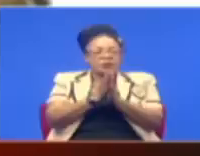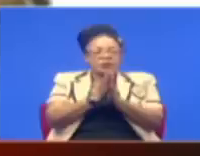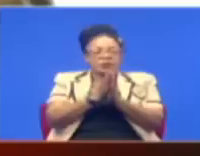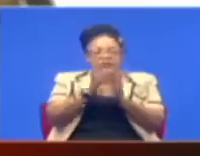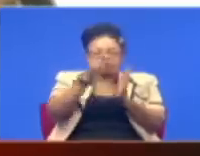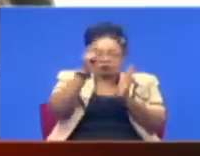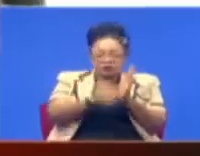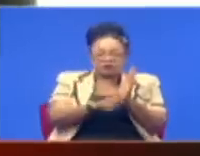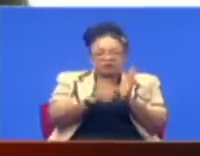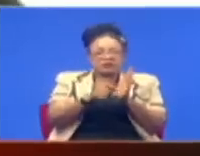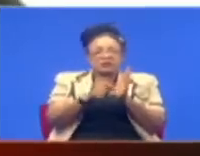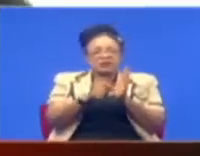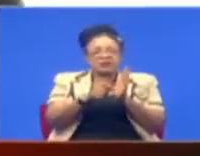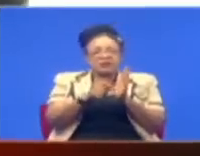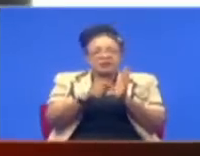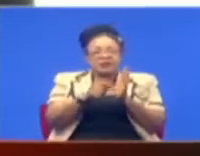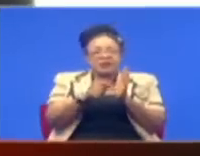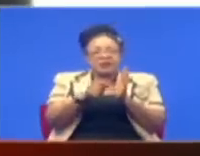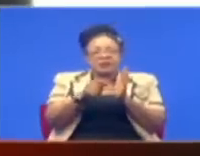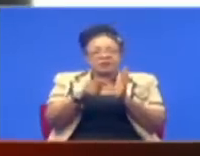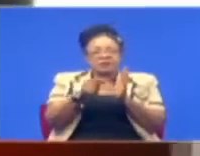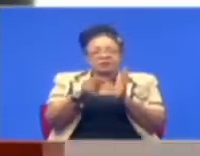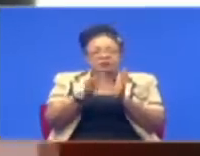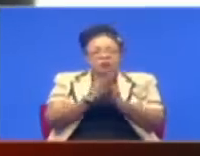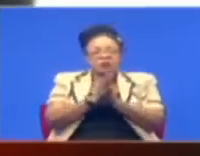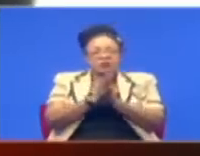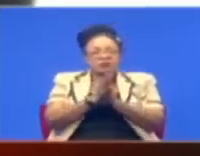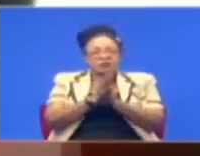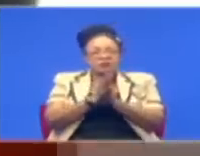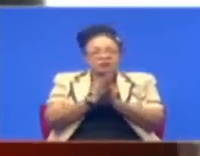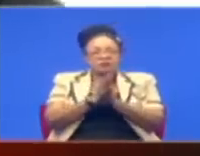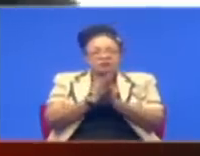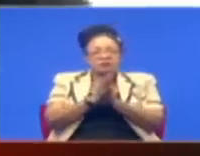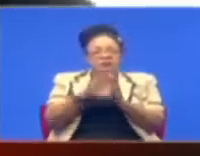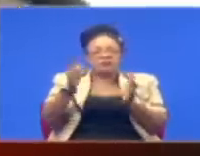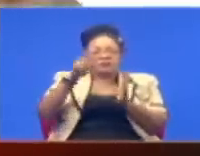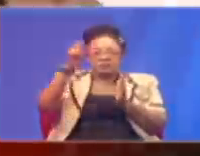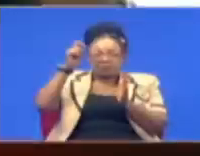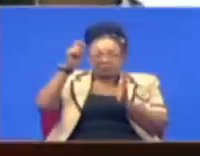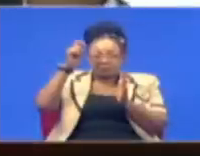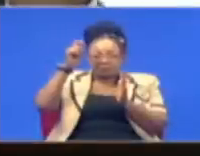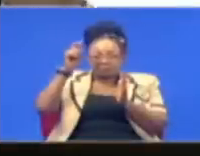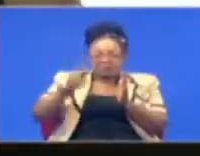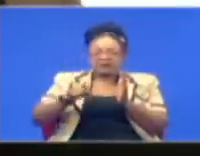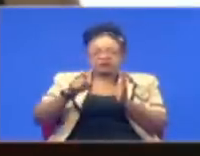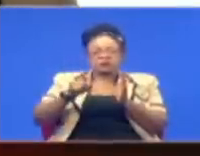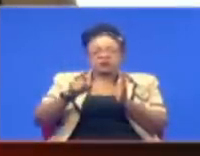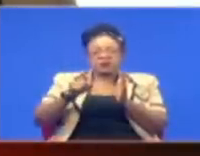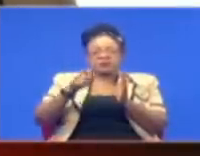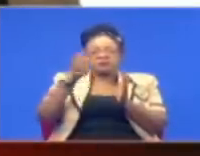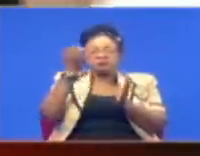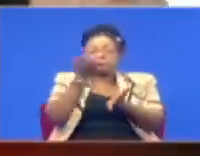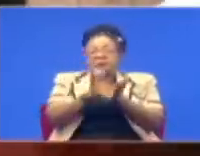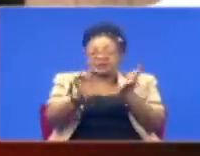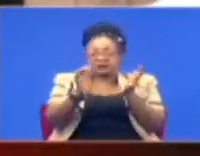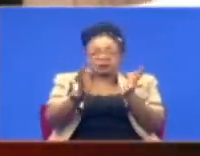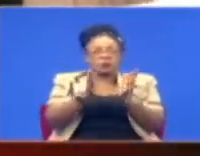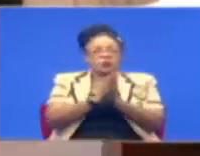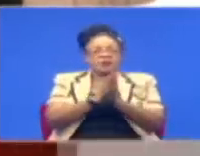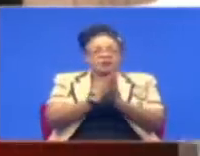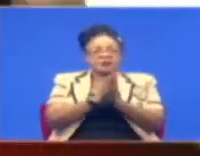judiciary in mandatory death penalty and sharing power with